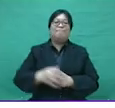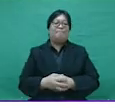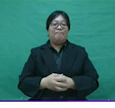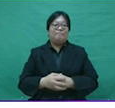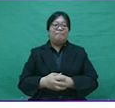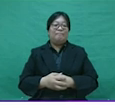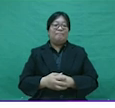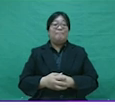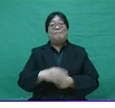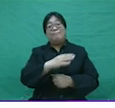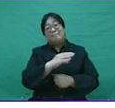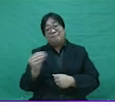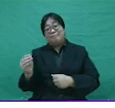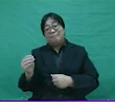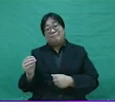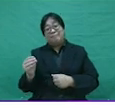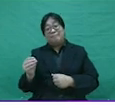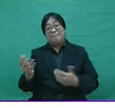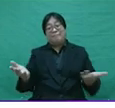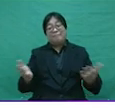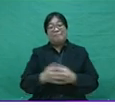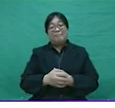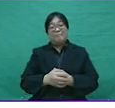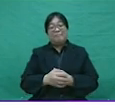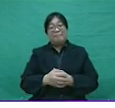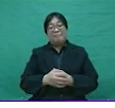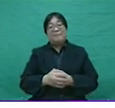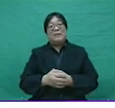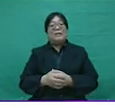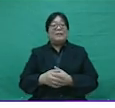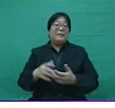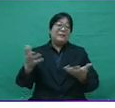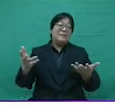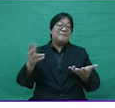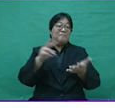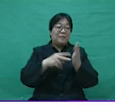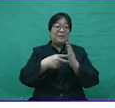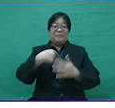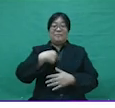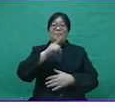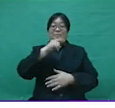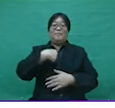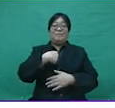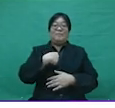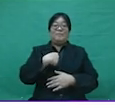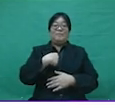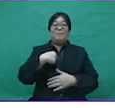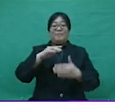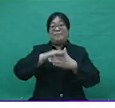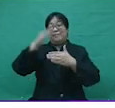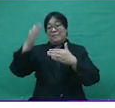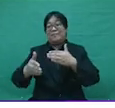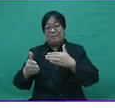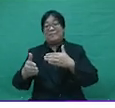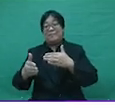this. And by mentioning that, I will really come to